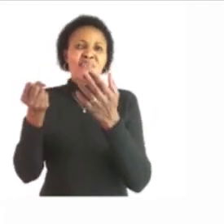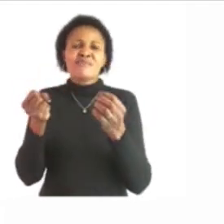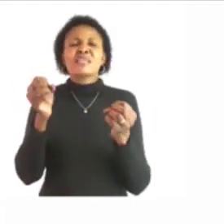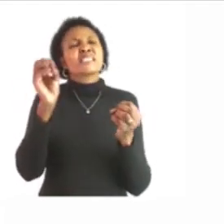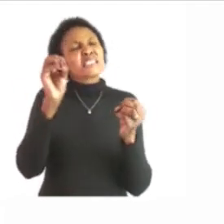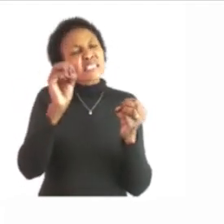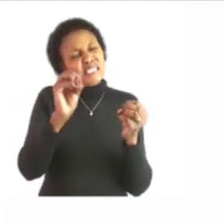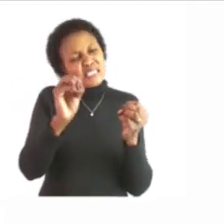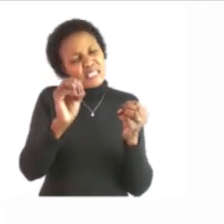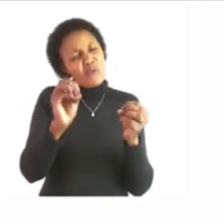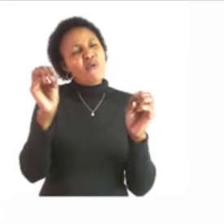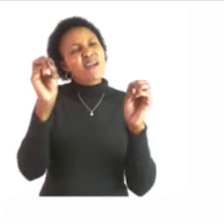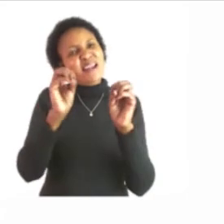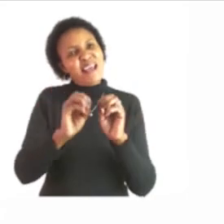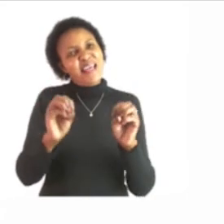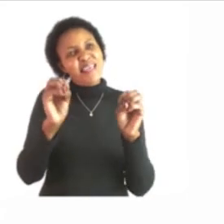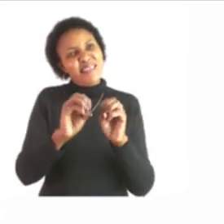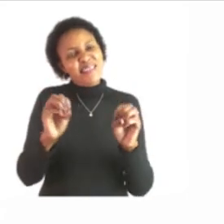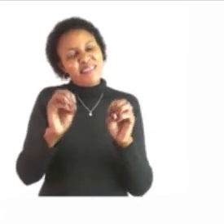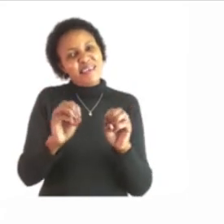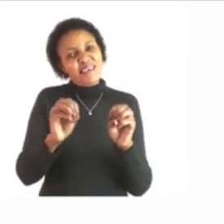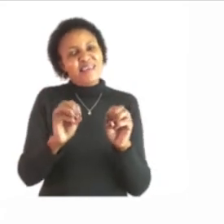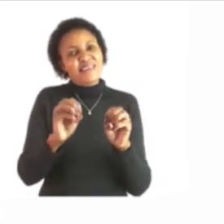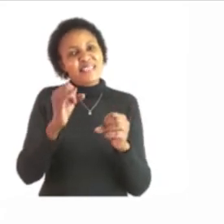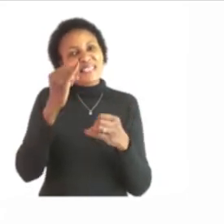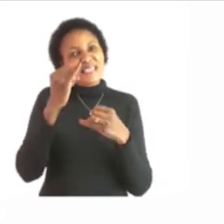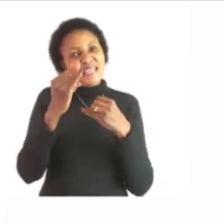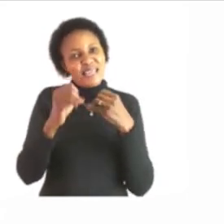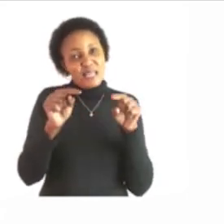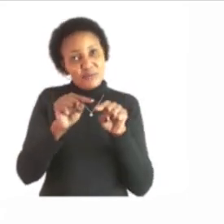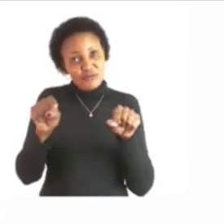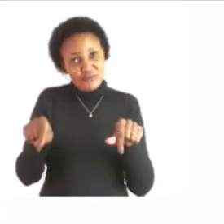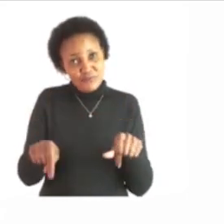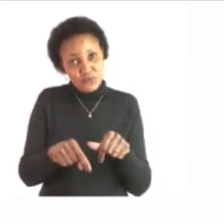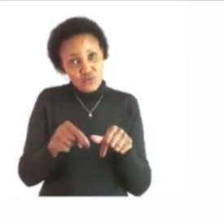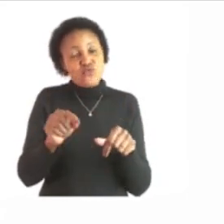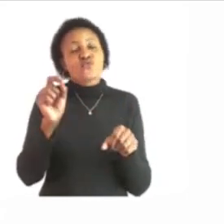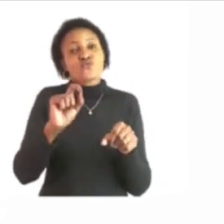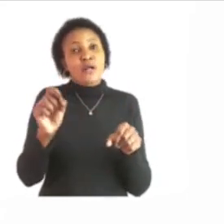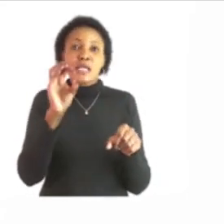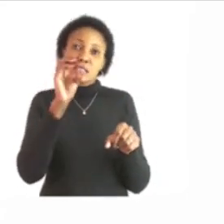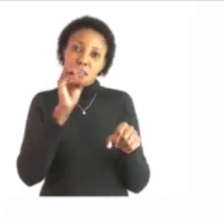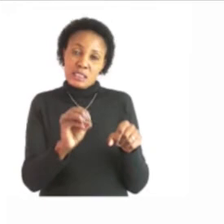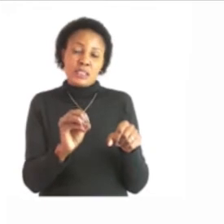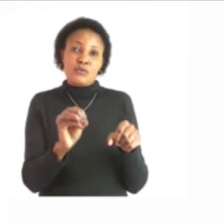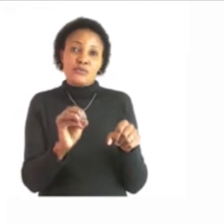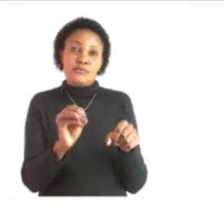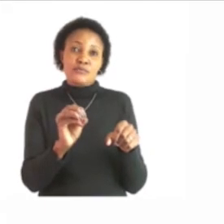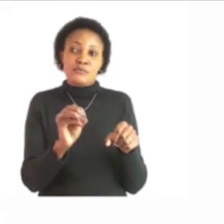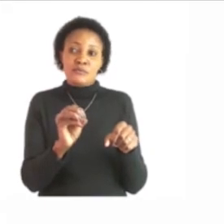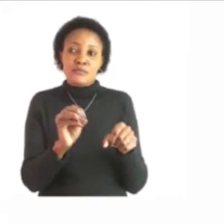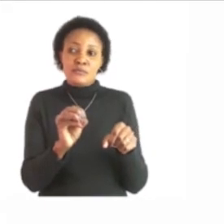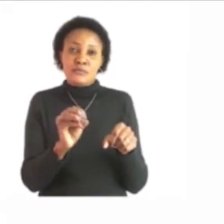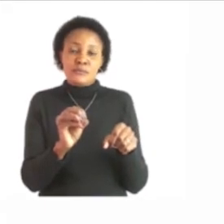0. Nothing. So in the last block, write 0. The rest of the